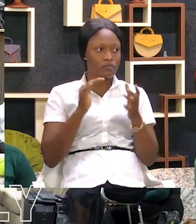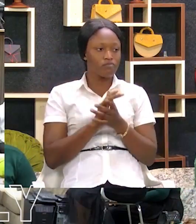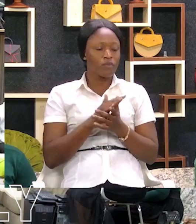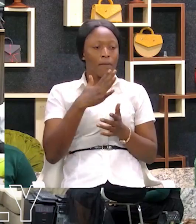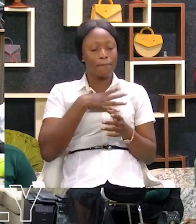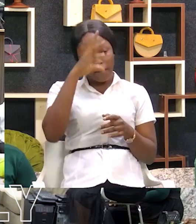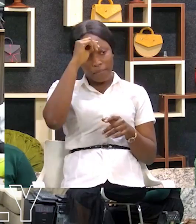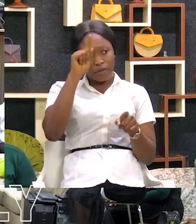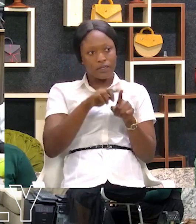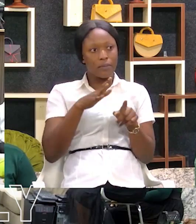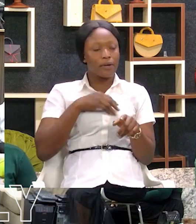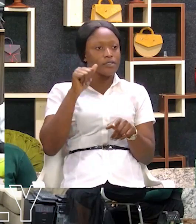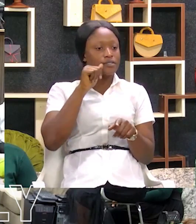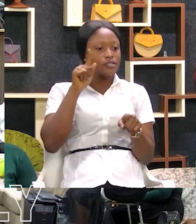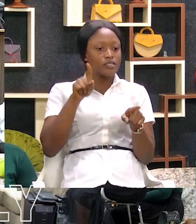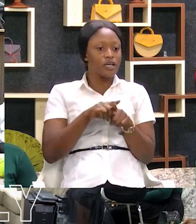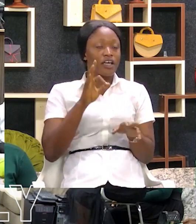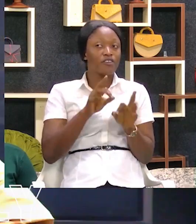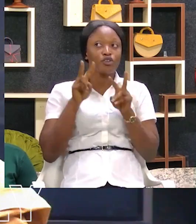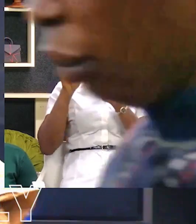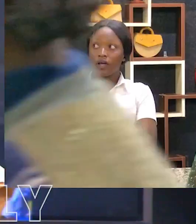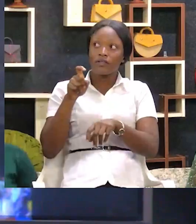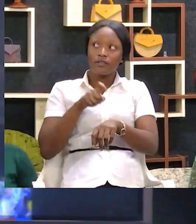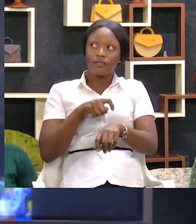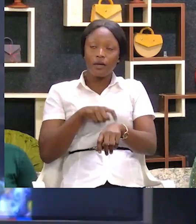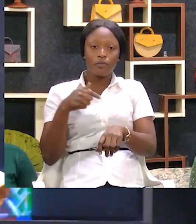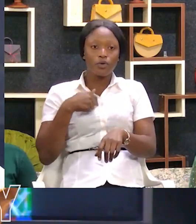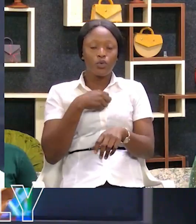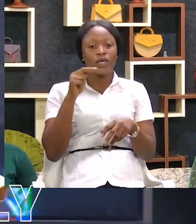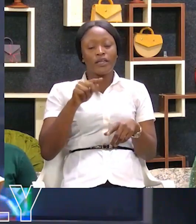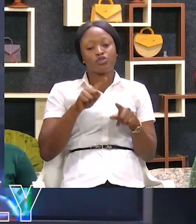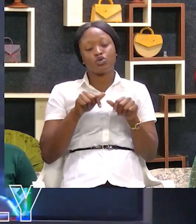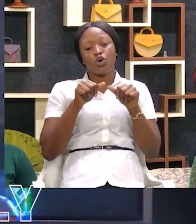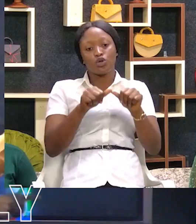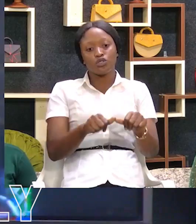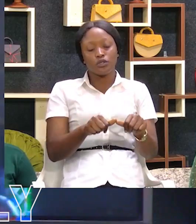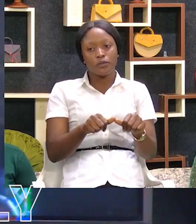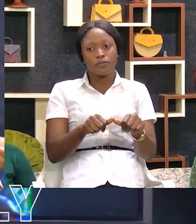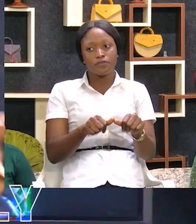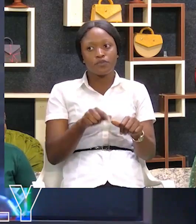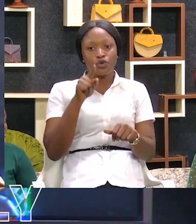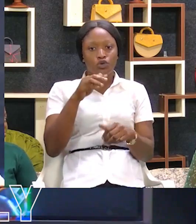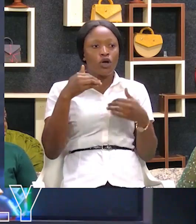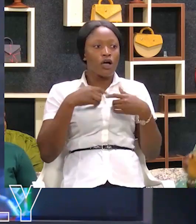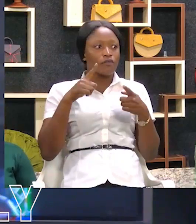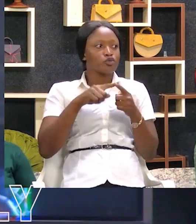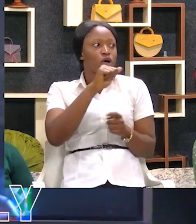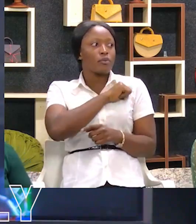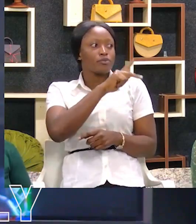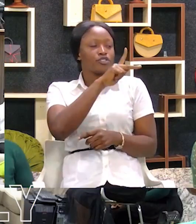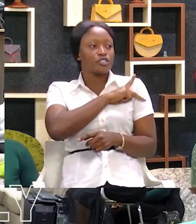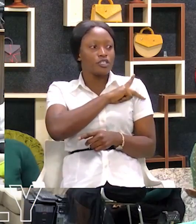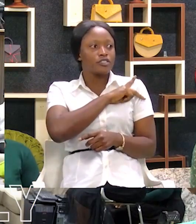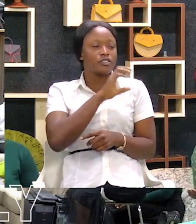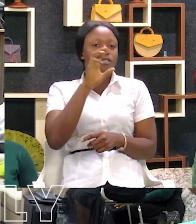Now, brothers, my sisters, if we look down on a sister time, don't they give us signal to do to signal, make we continue to deliver, not they go. We now go appreciate Consultant Ike for